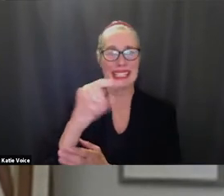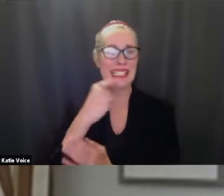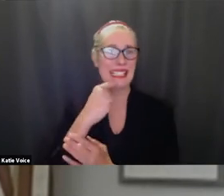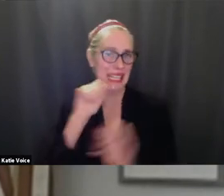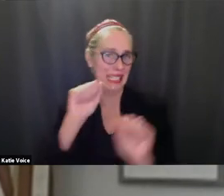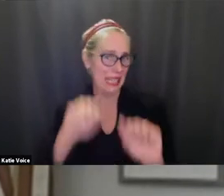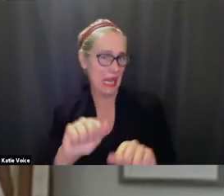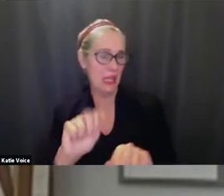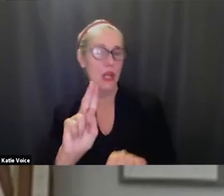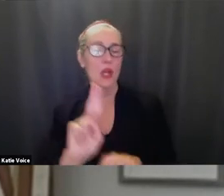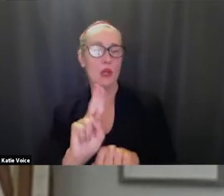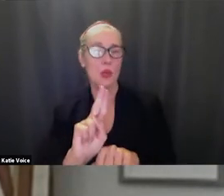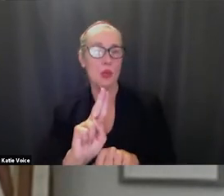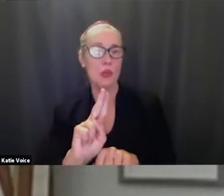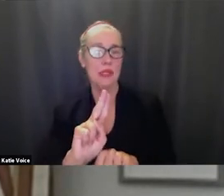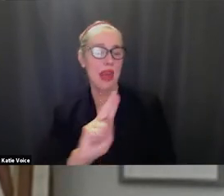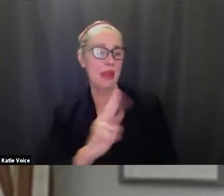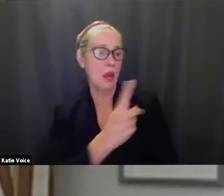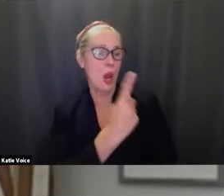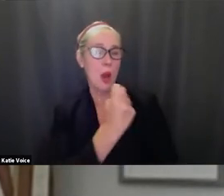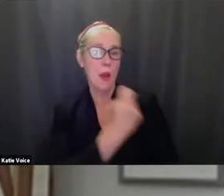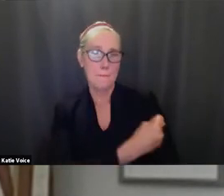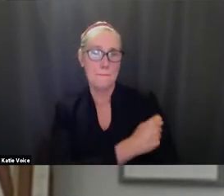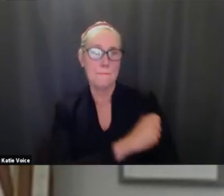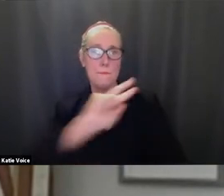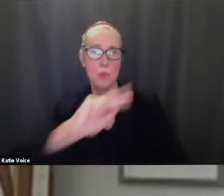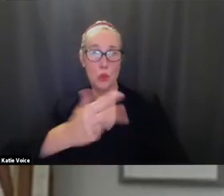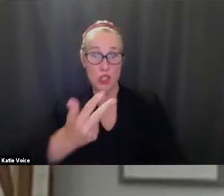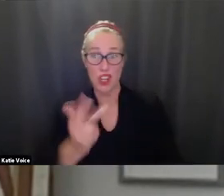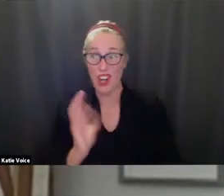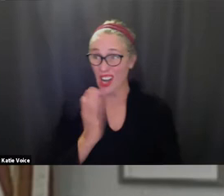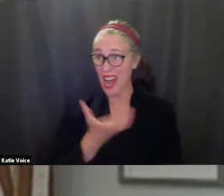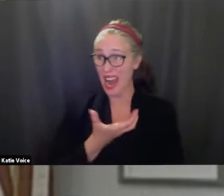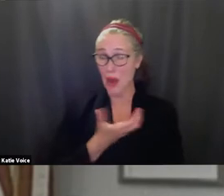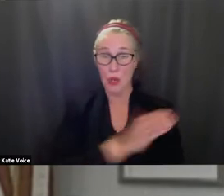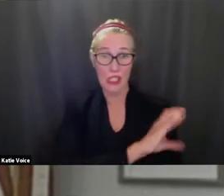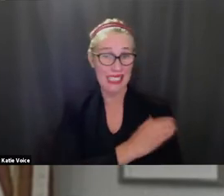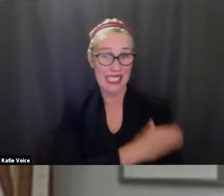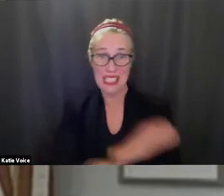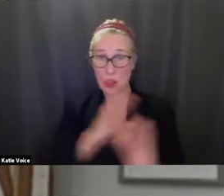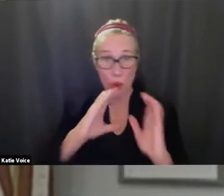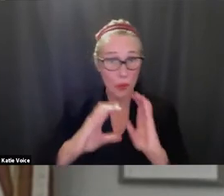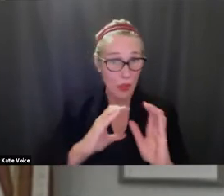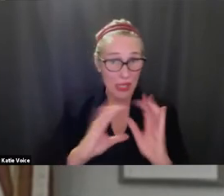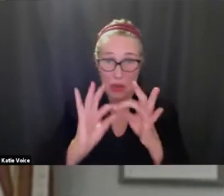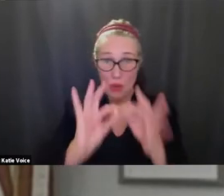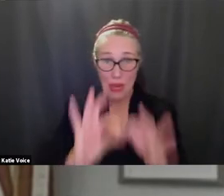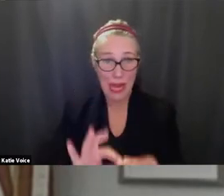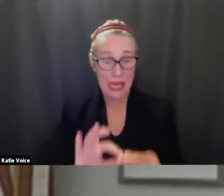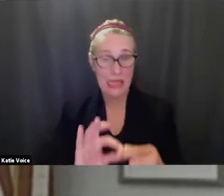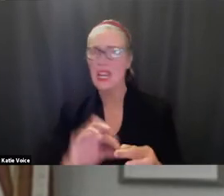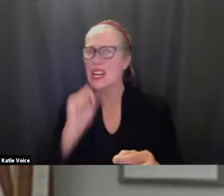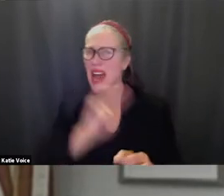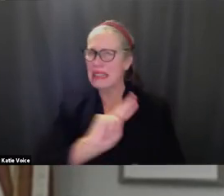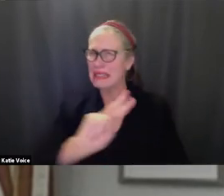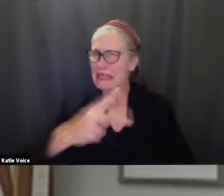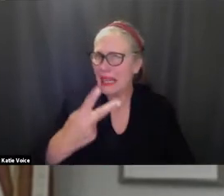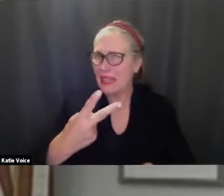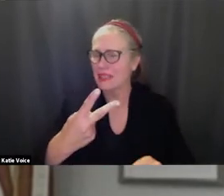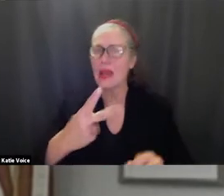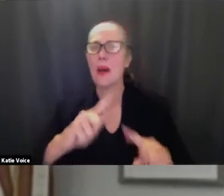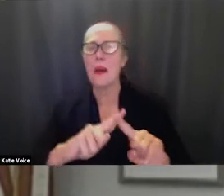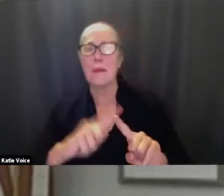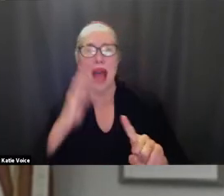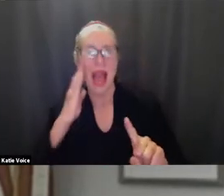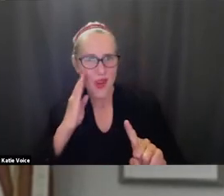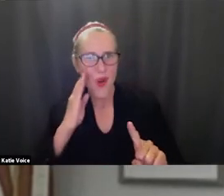what are we are we are clinics communicating about boosters you mentioned second shot but obviously i know that the doses are